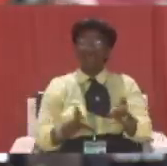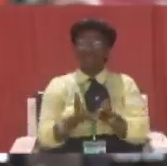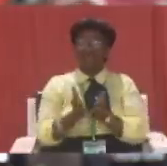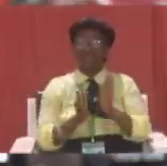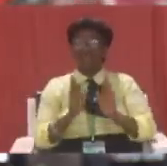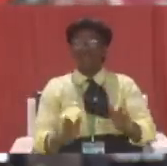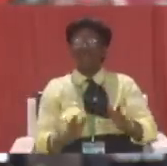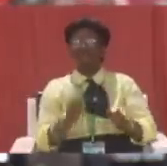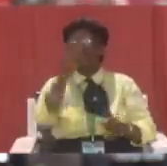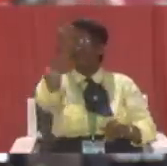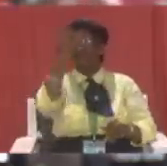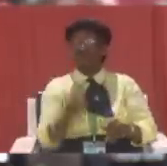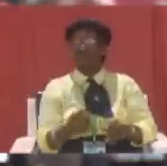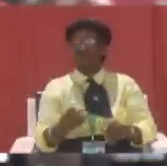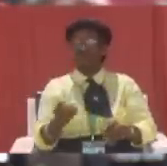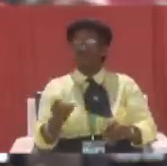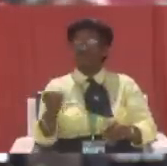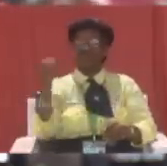were enough to form an army